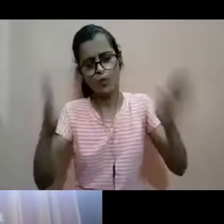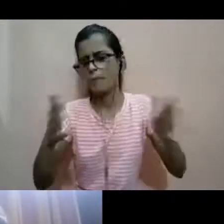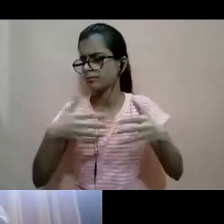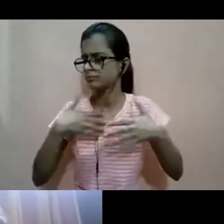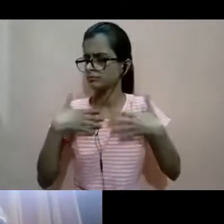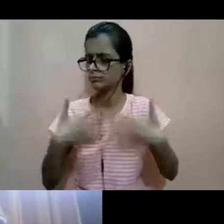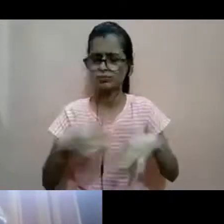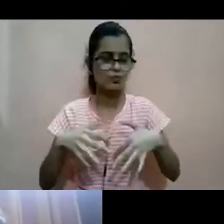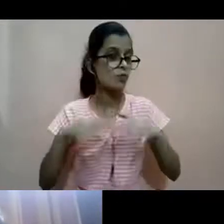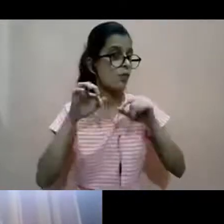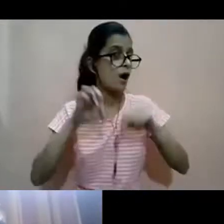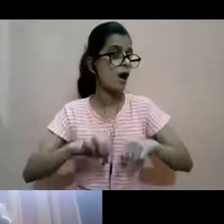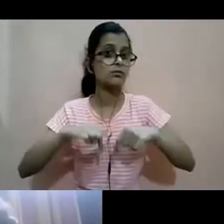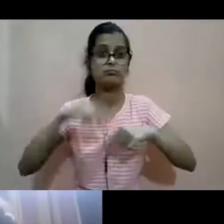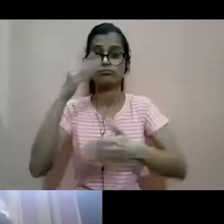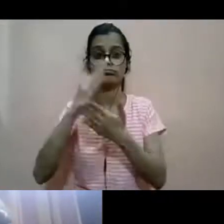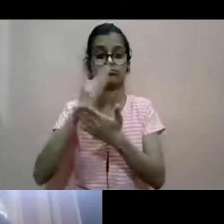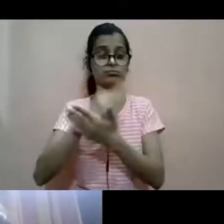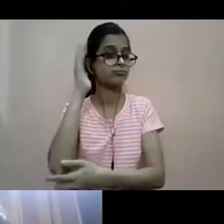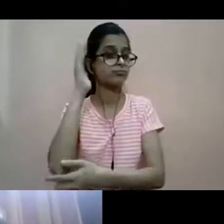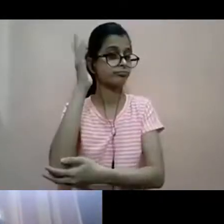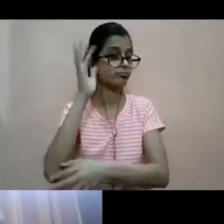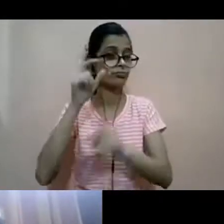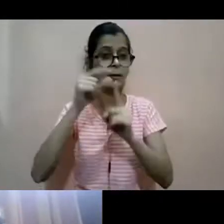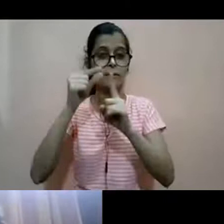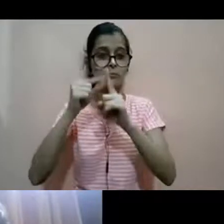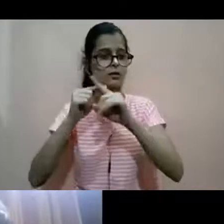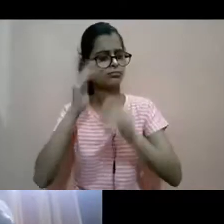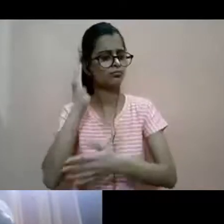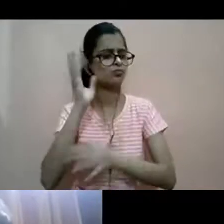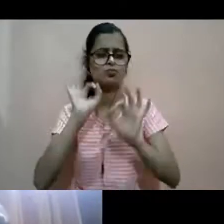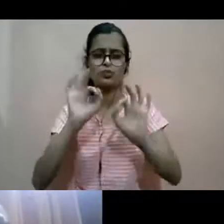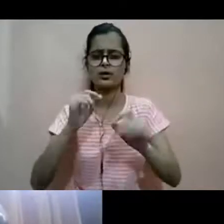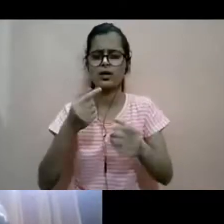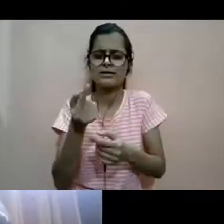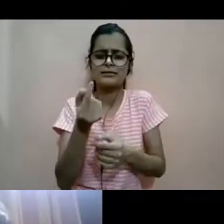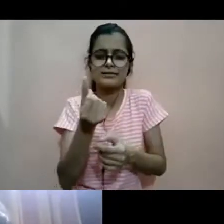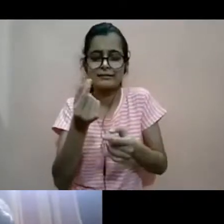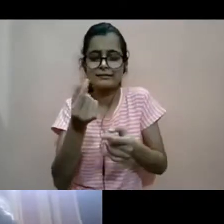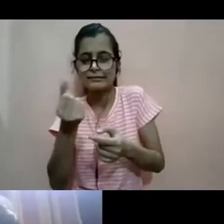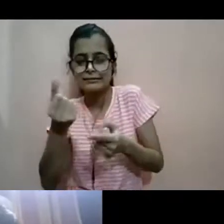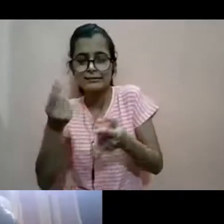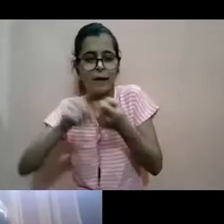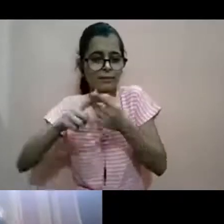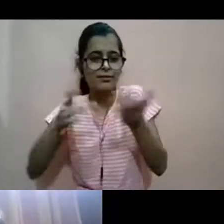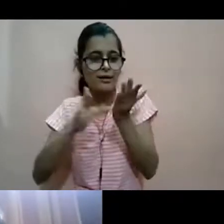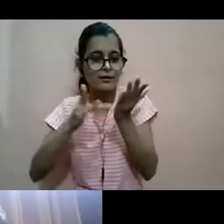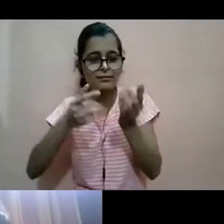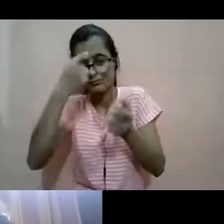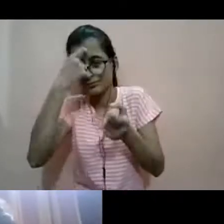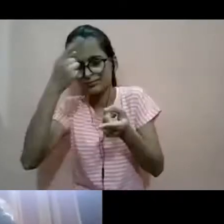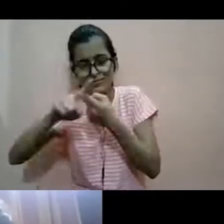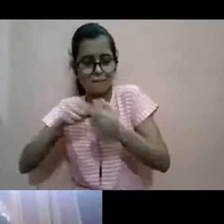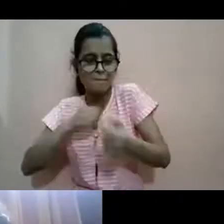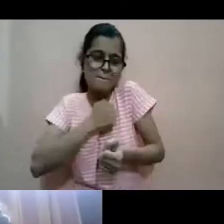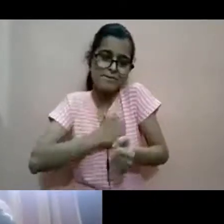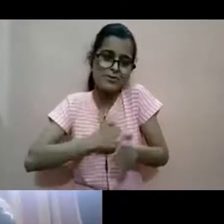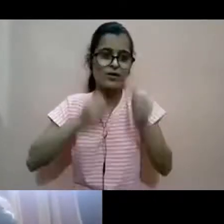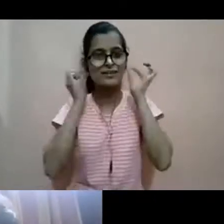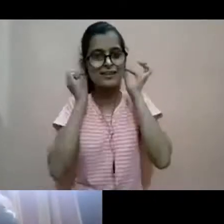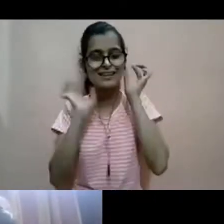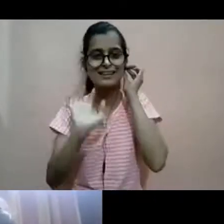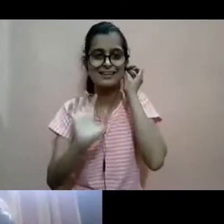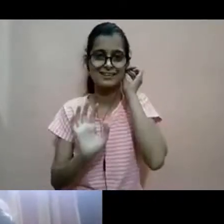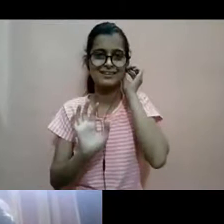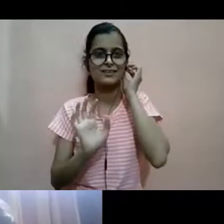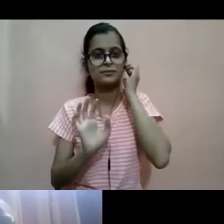really wonderful presentation. And we do apologize for any technical glitches that may have, happened. No, I think they were on